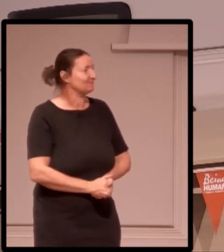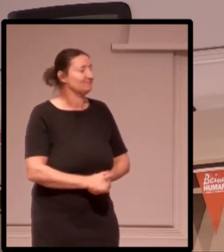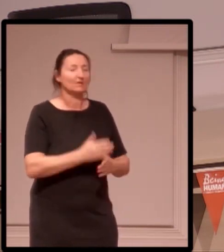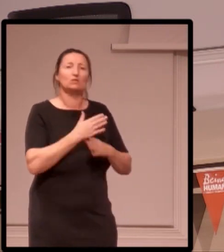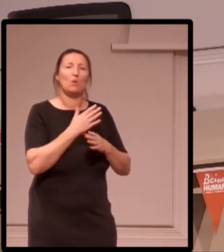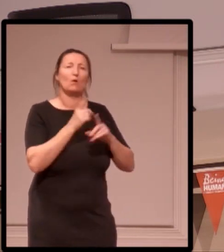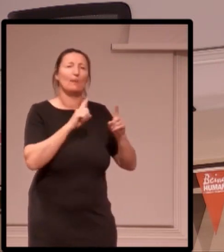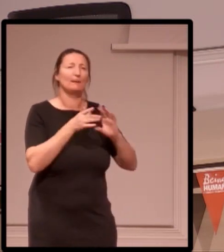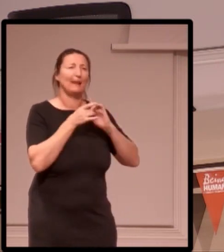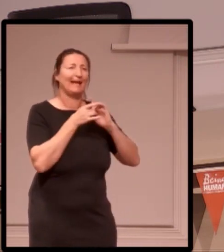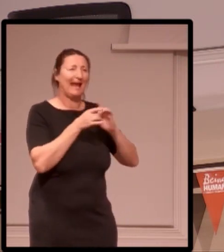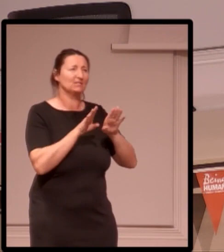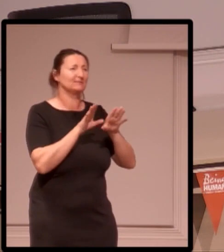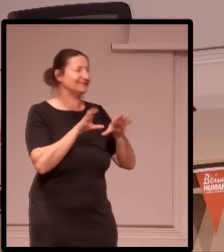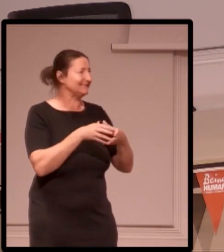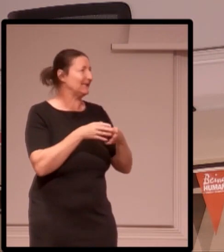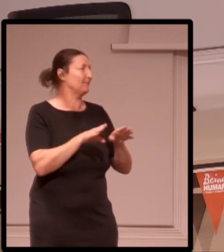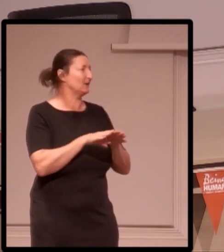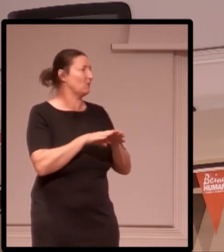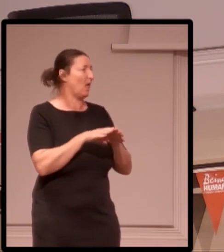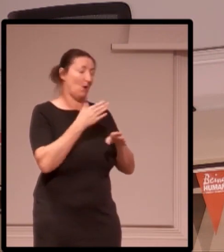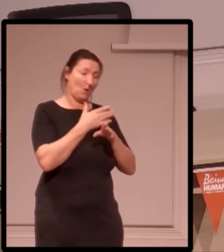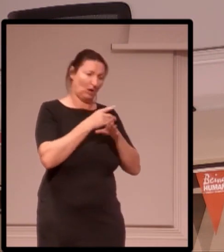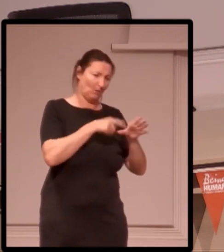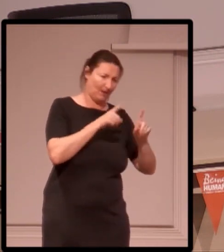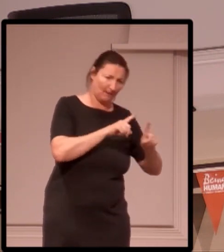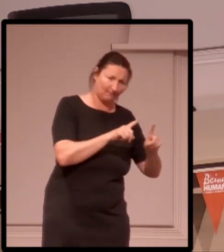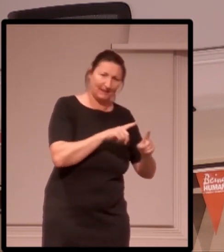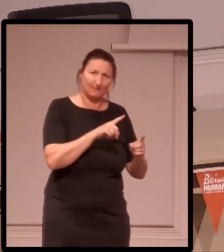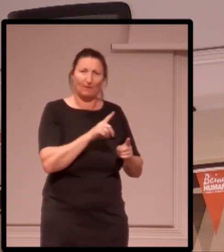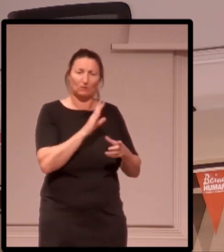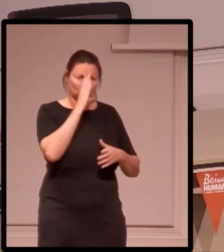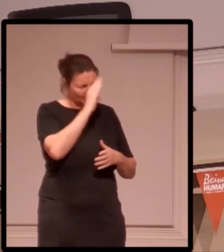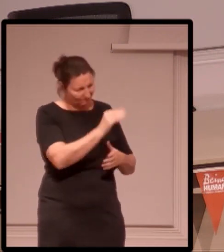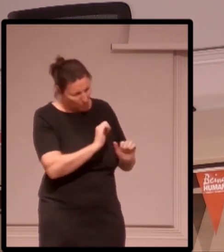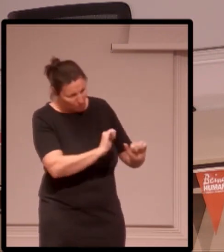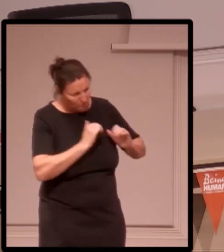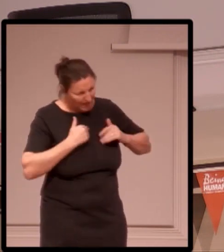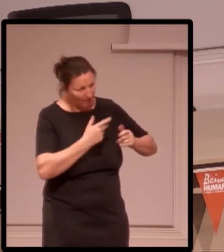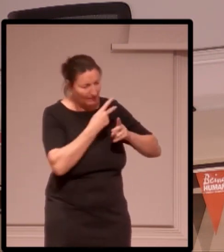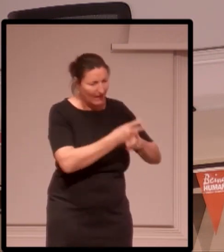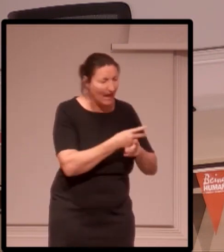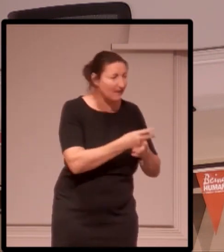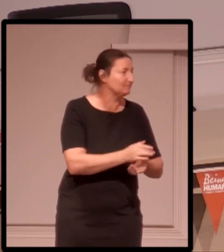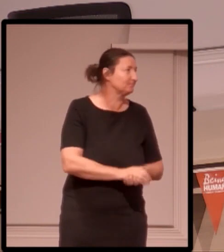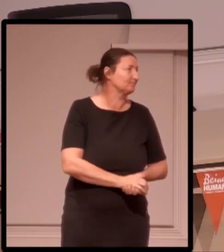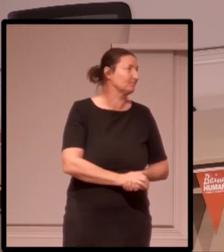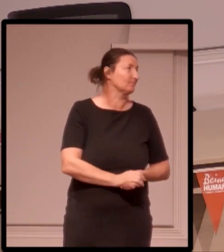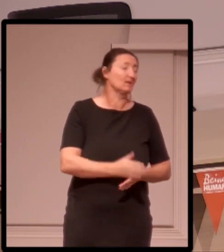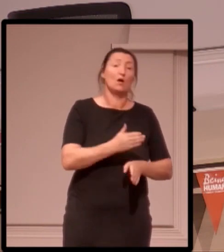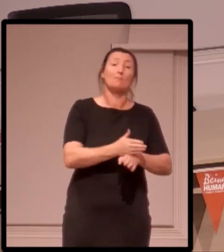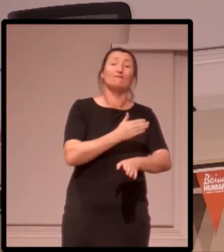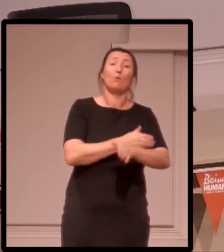team, working to empower children and young people to inform and influence healthcare. So before we get going on